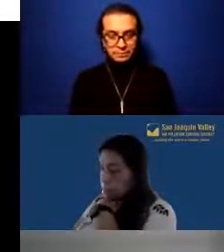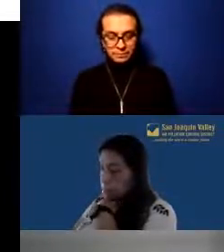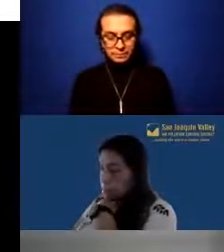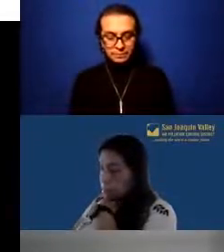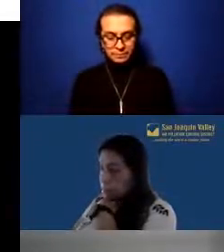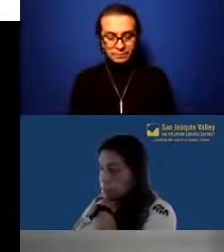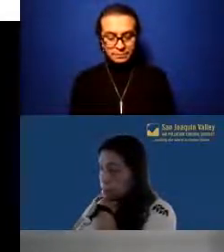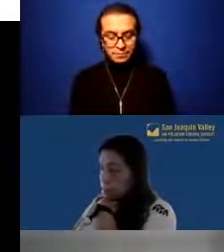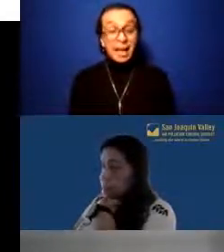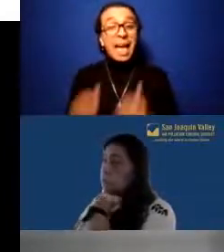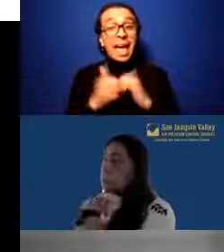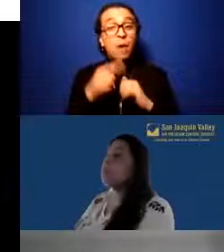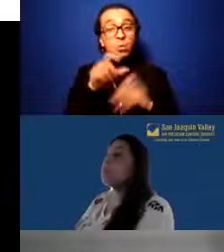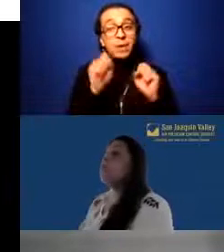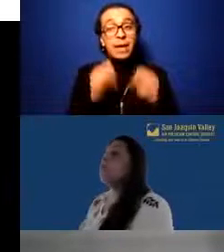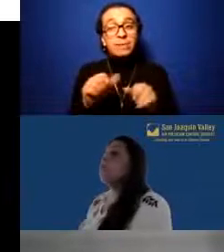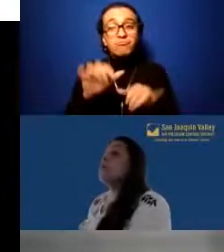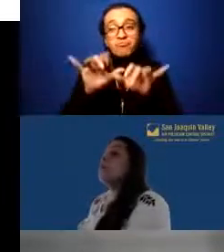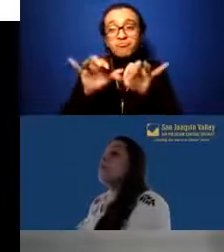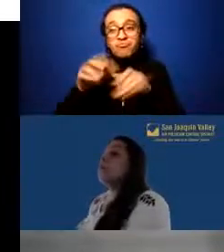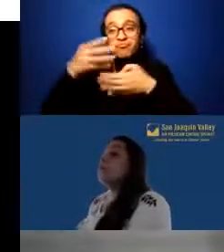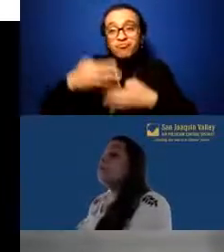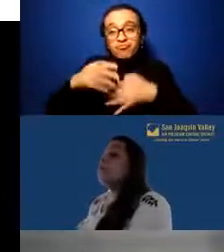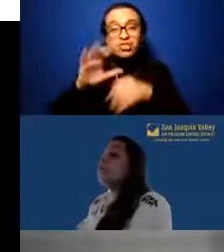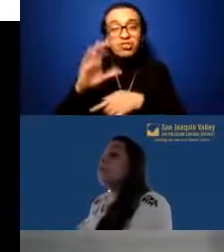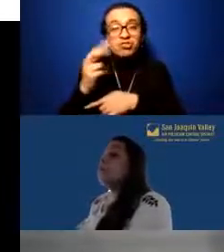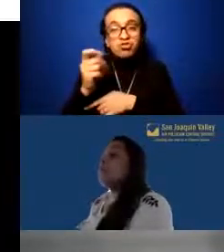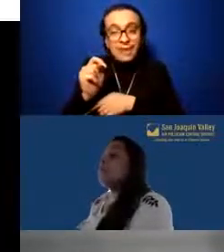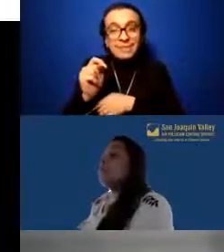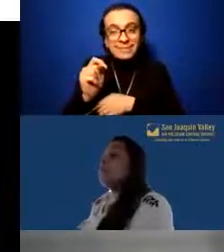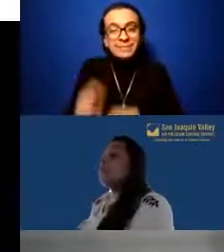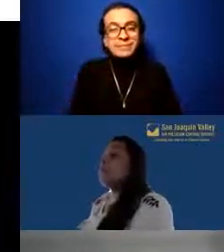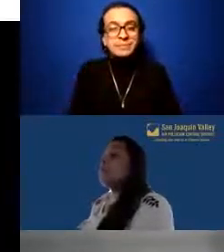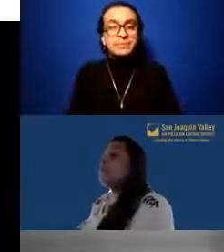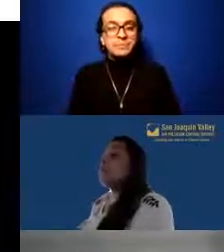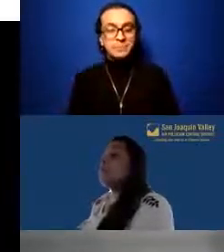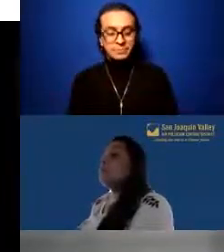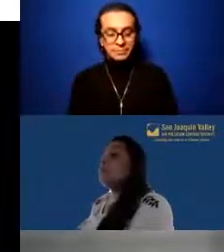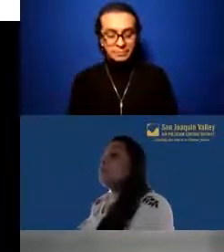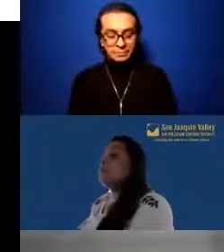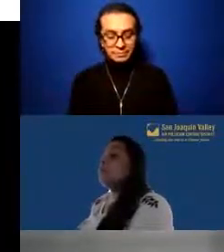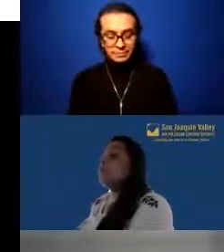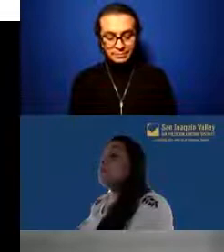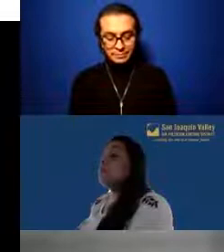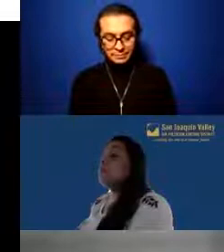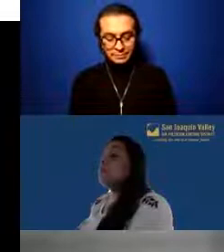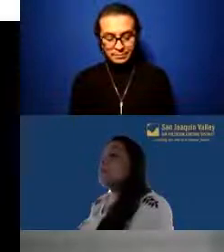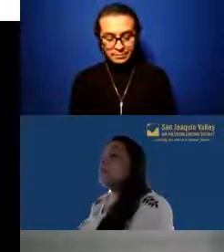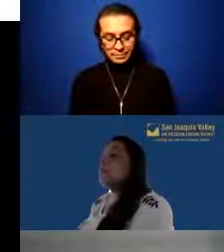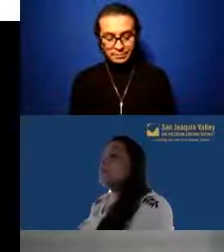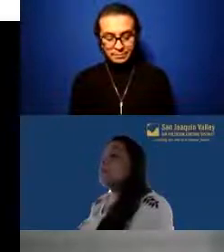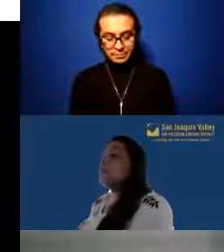be able to send a chat or send messages through the chat. In one moment, you're going to